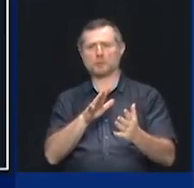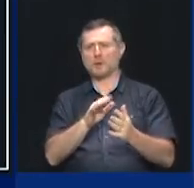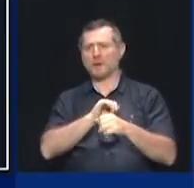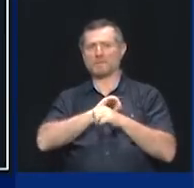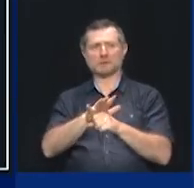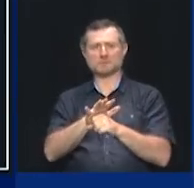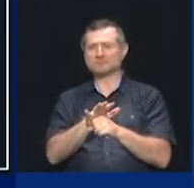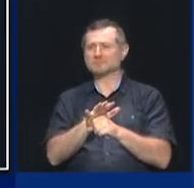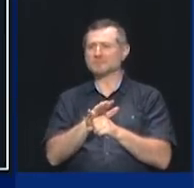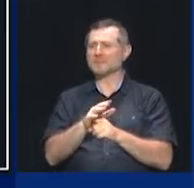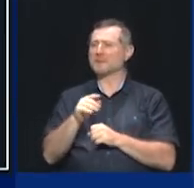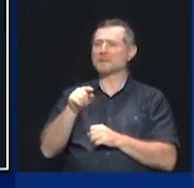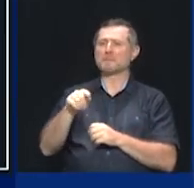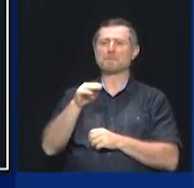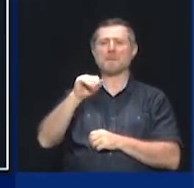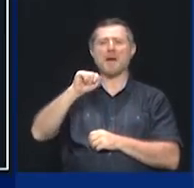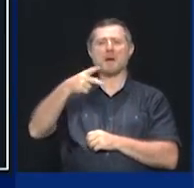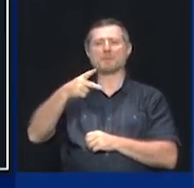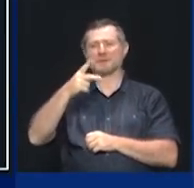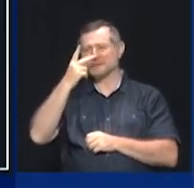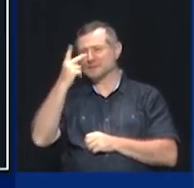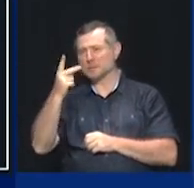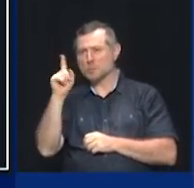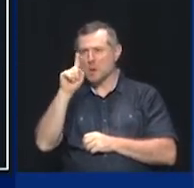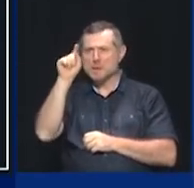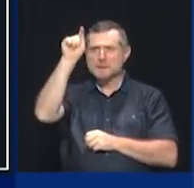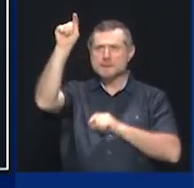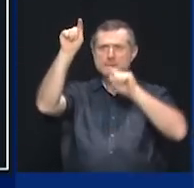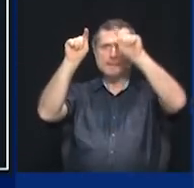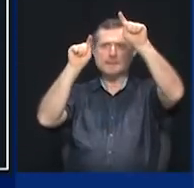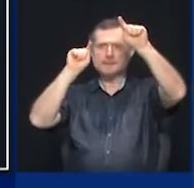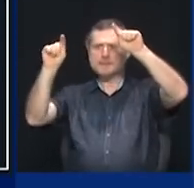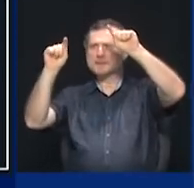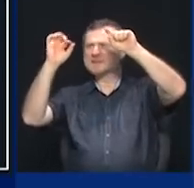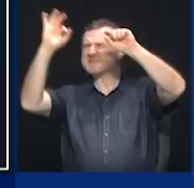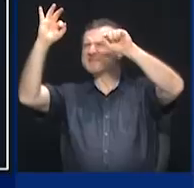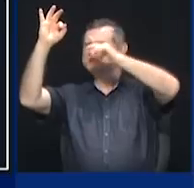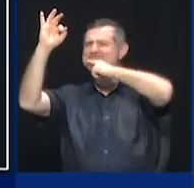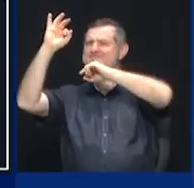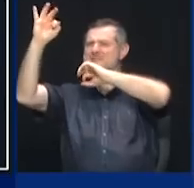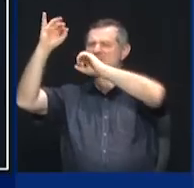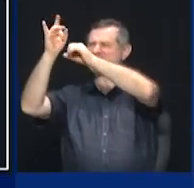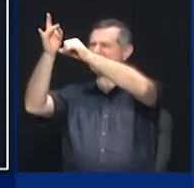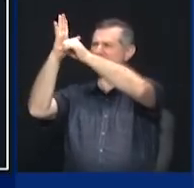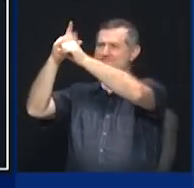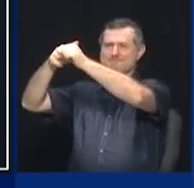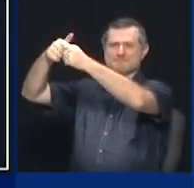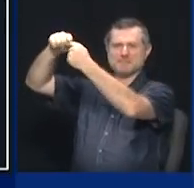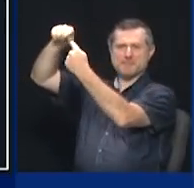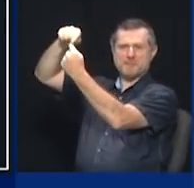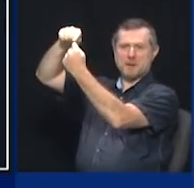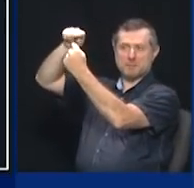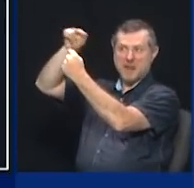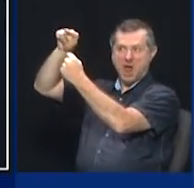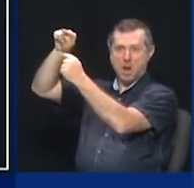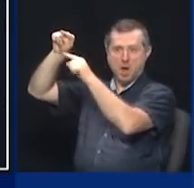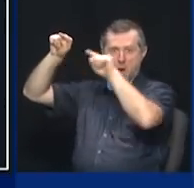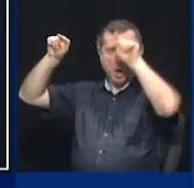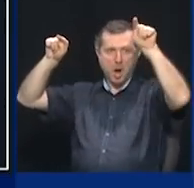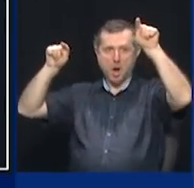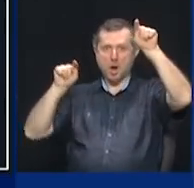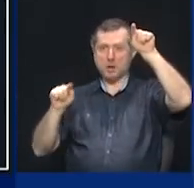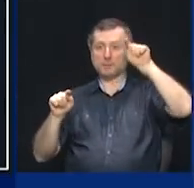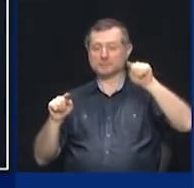it, and we found out where it was, and we found the clusters, and then we attacked the clusters. You can